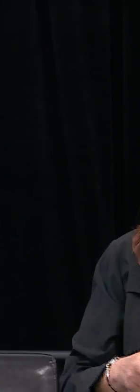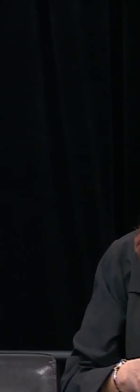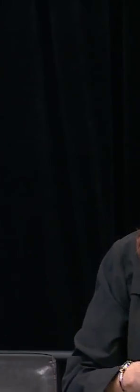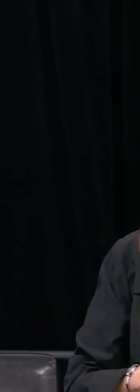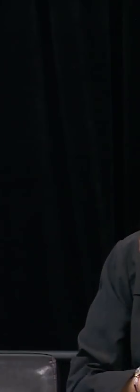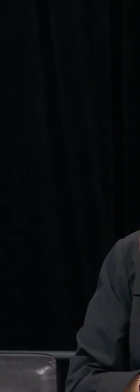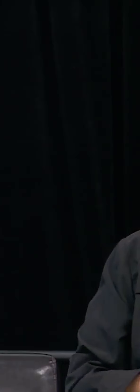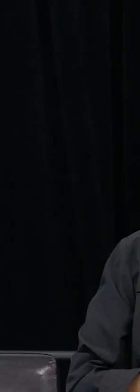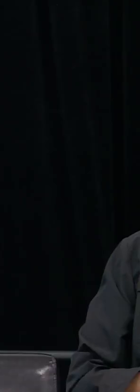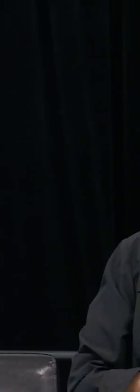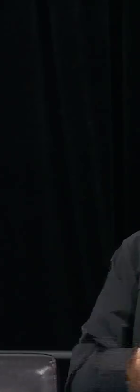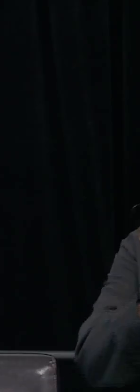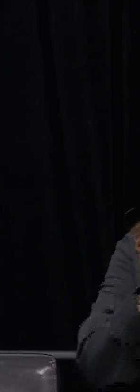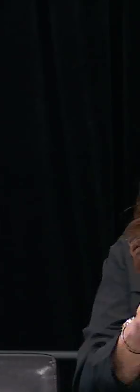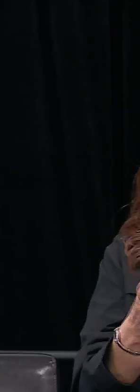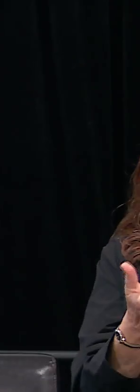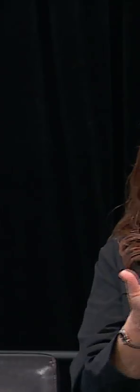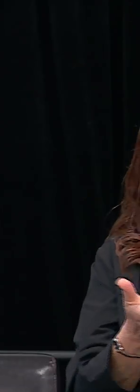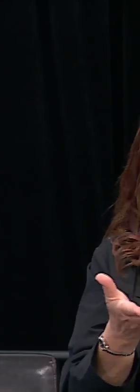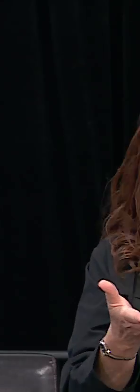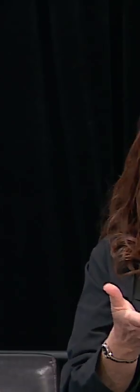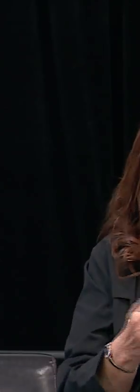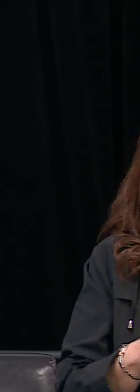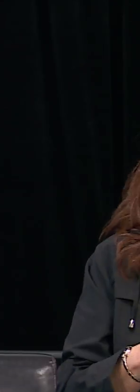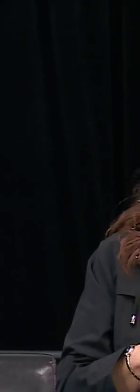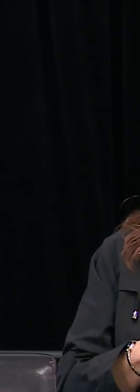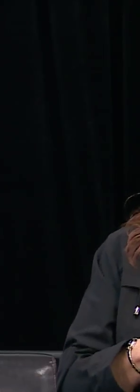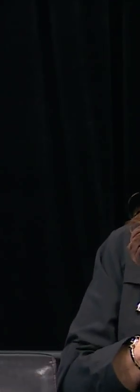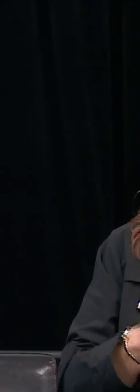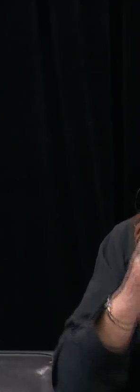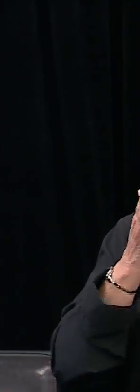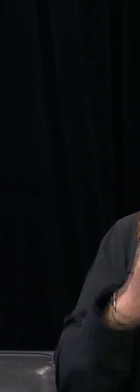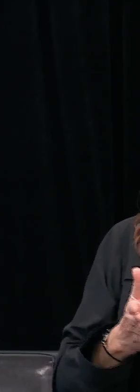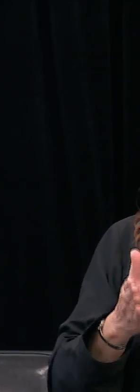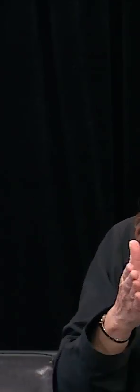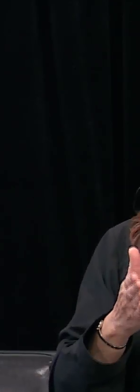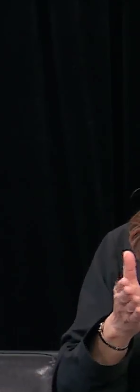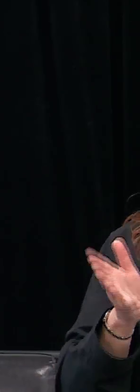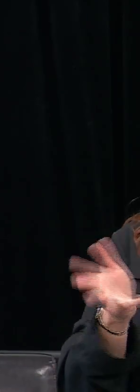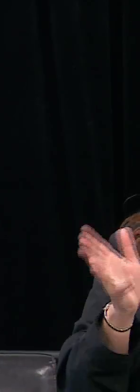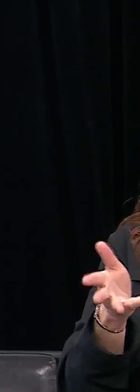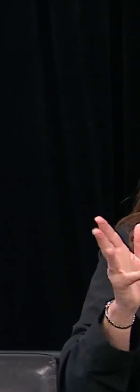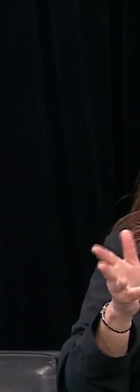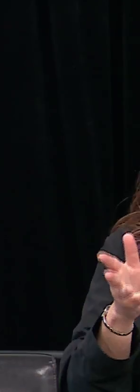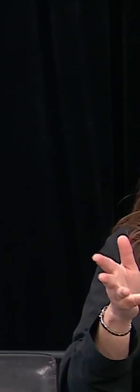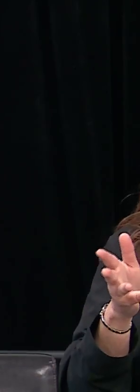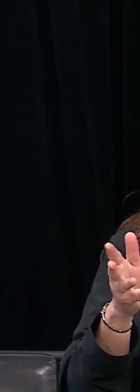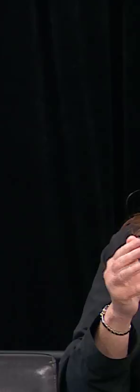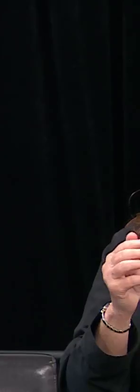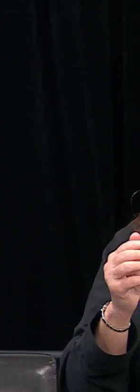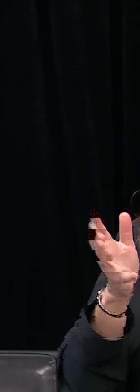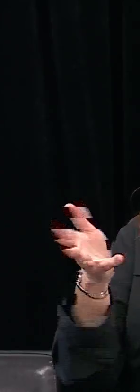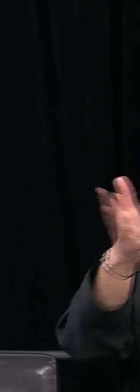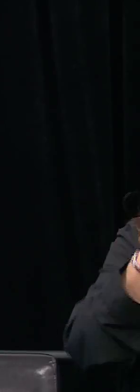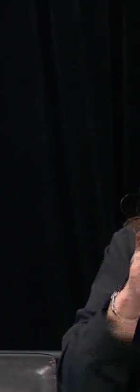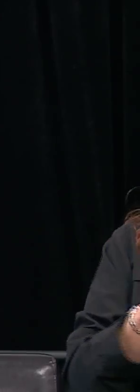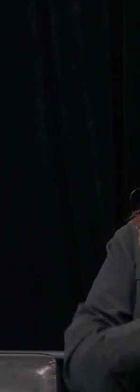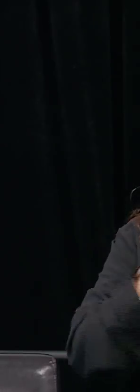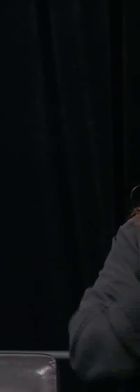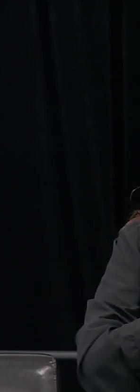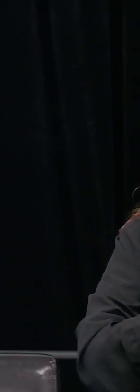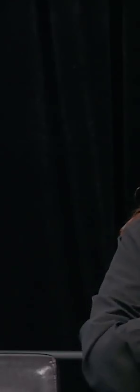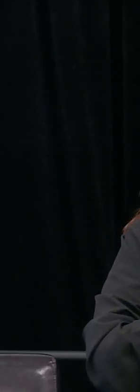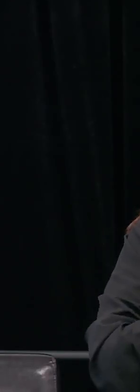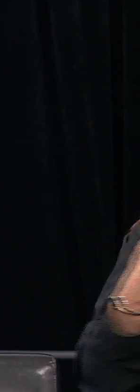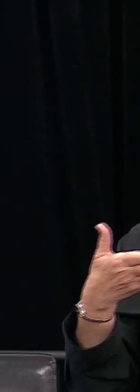today, which connects everybody in a conversation and transcribe what the hearing people are saying back